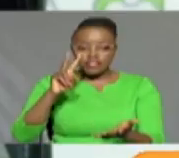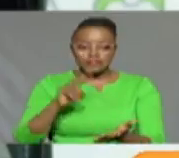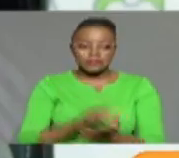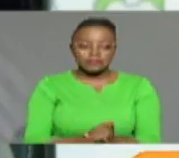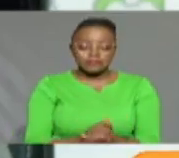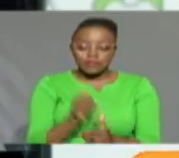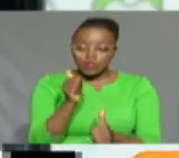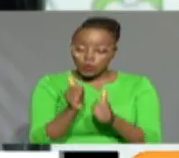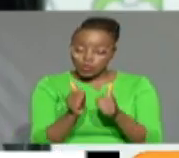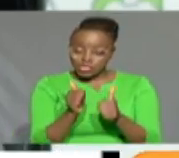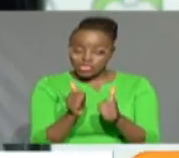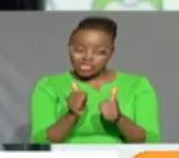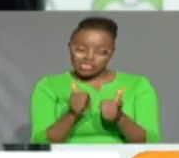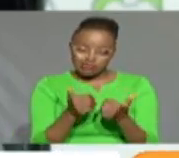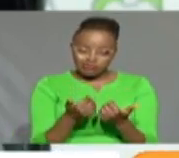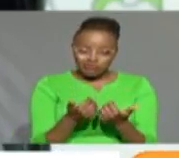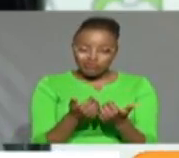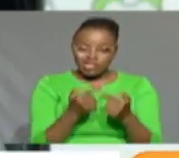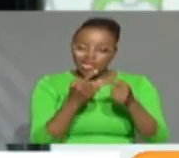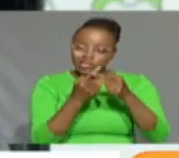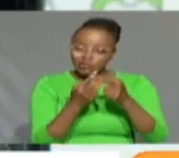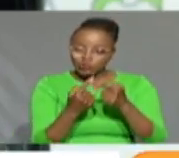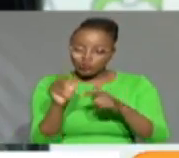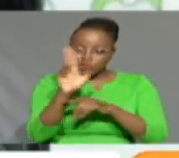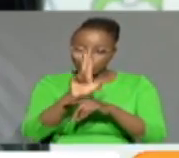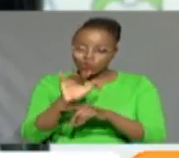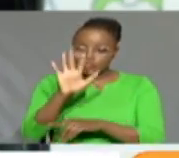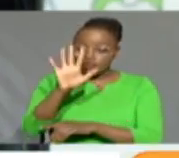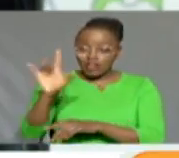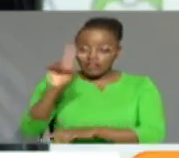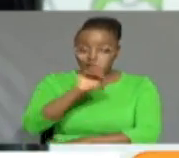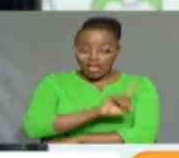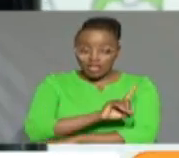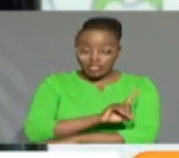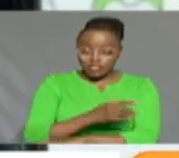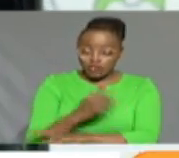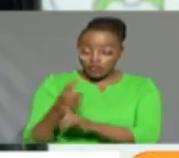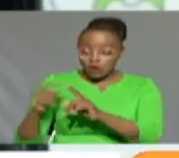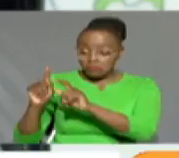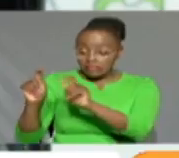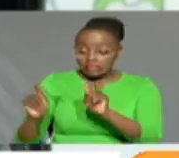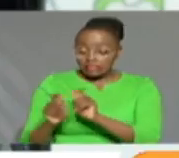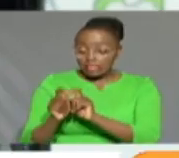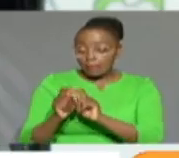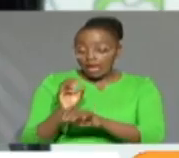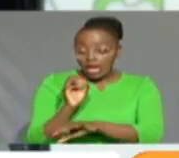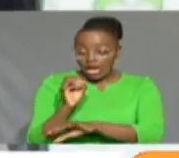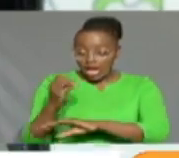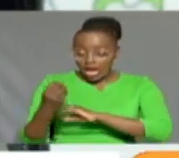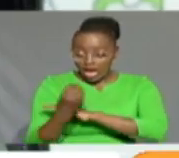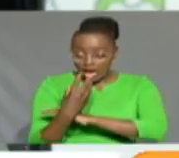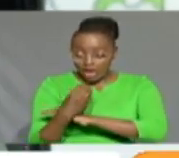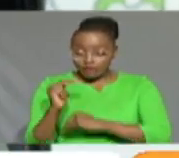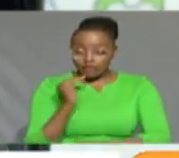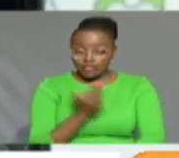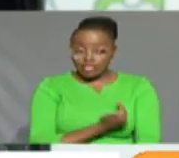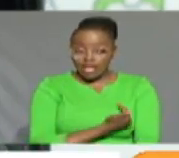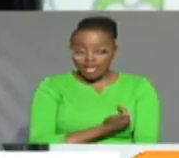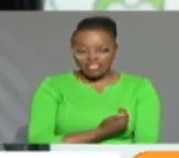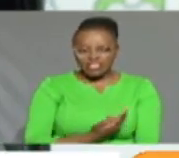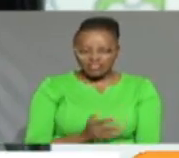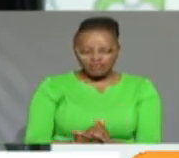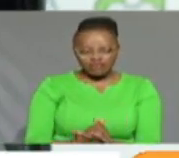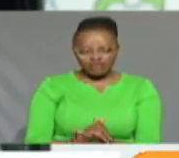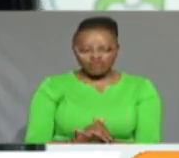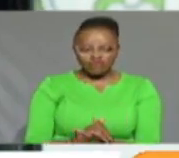We shall take a total of 5 days according to what the team has advised us. Of course, subject